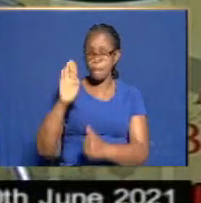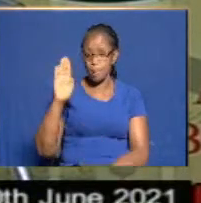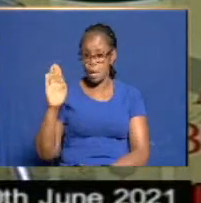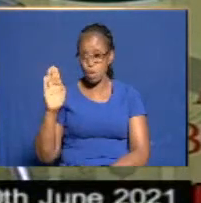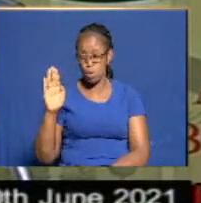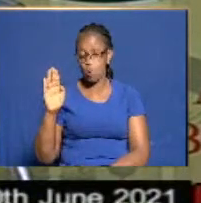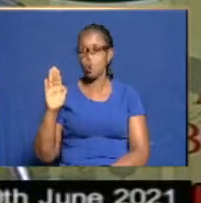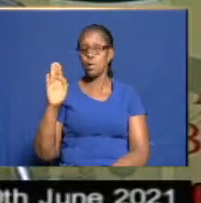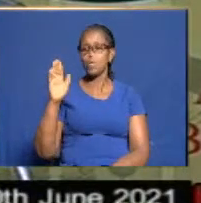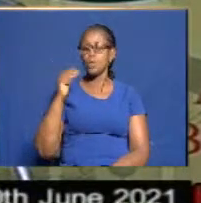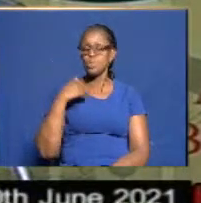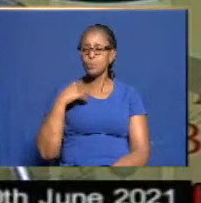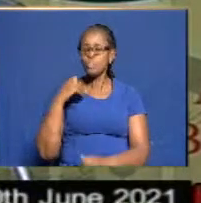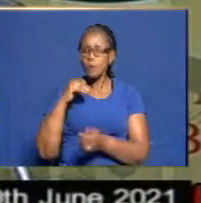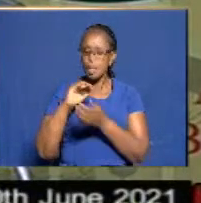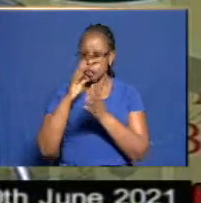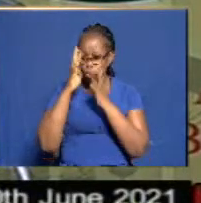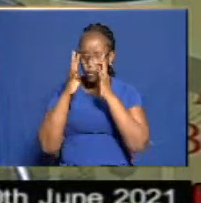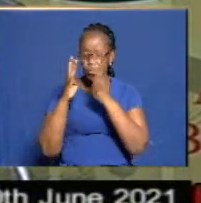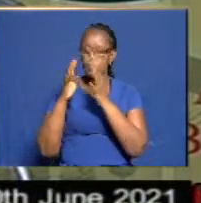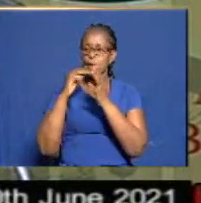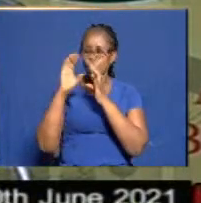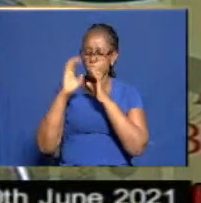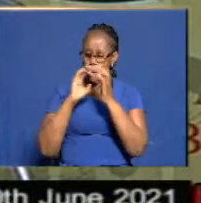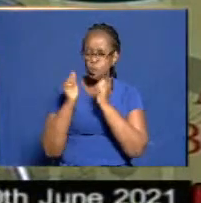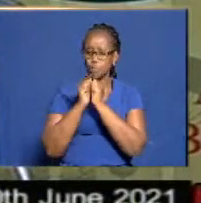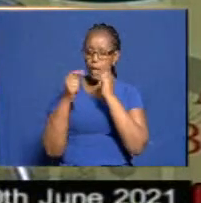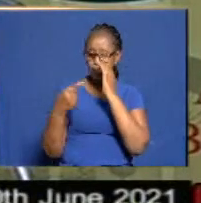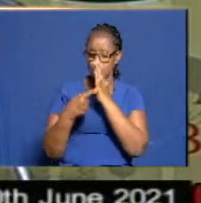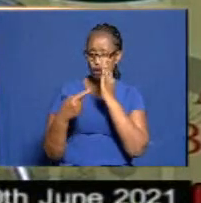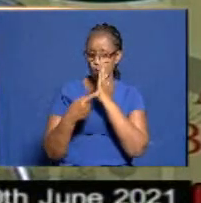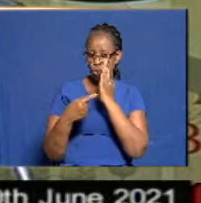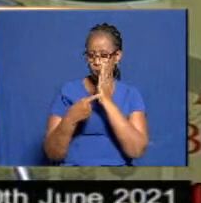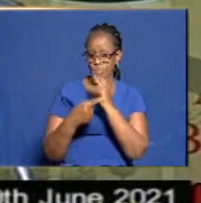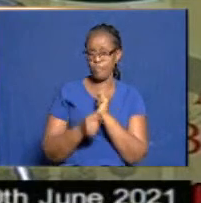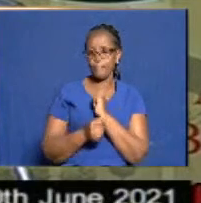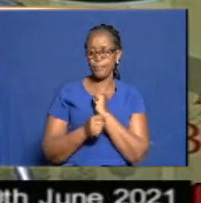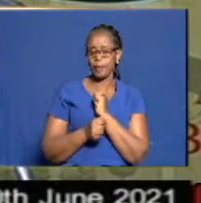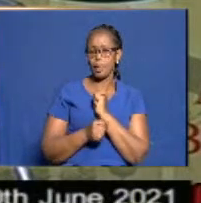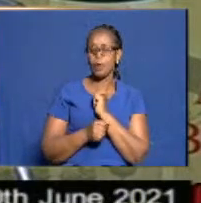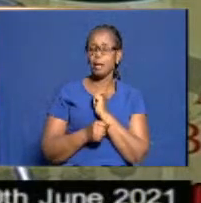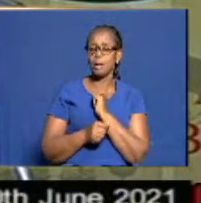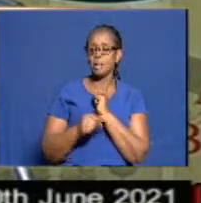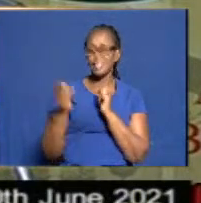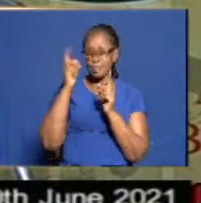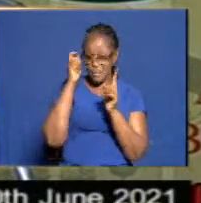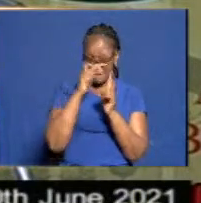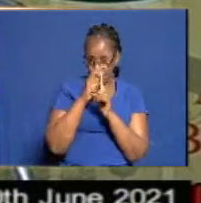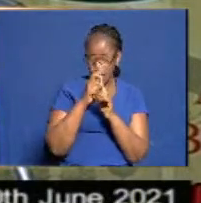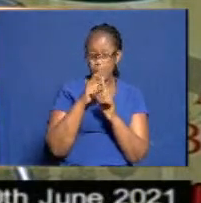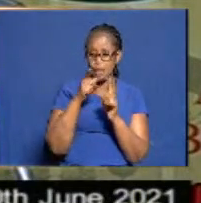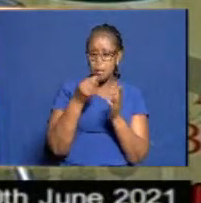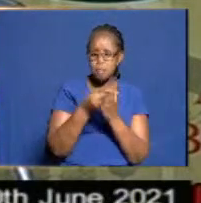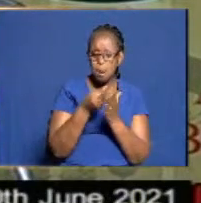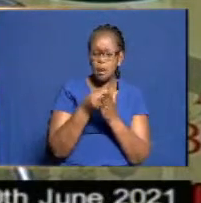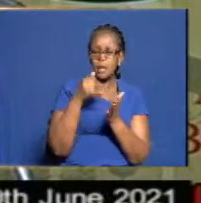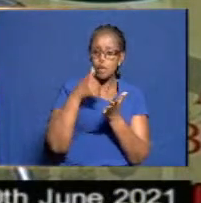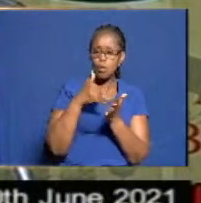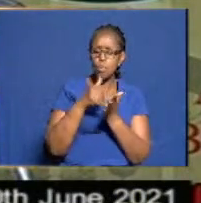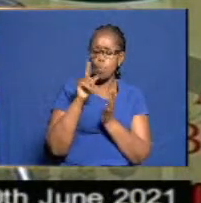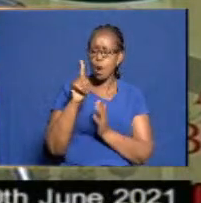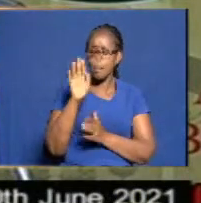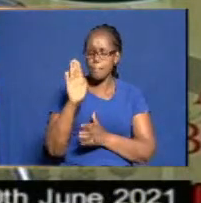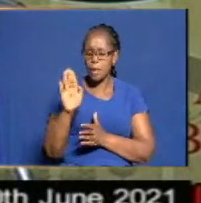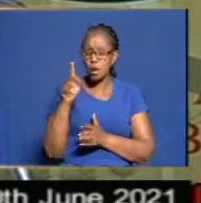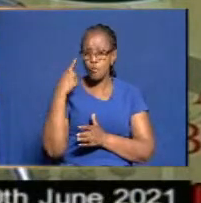fund initiatives in the information, communication, and technology sector. Specifically, these allocations include ₦1 billion